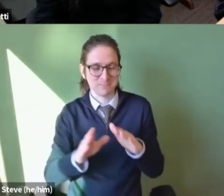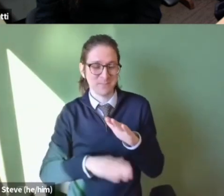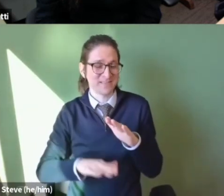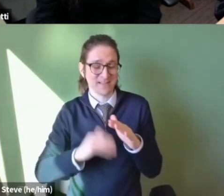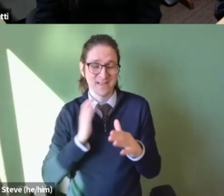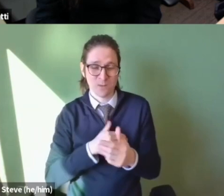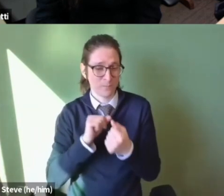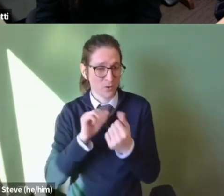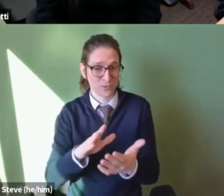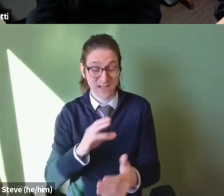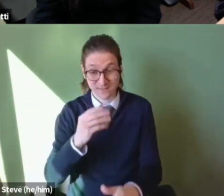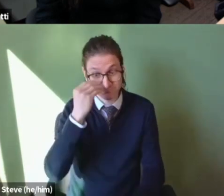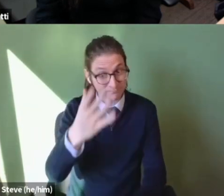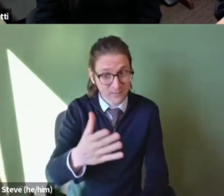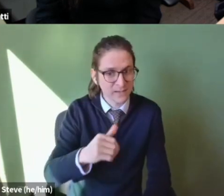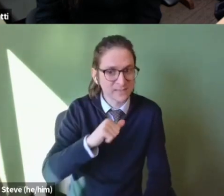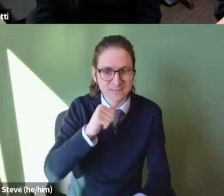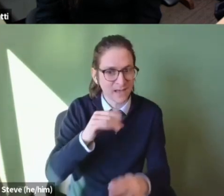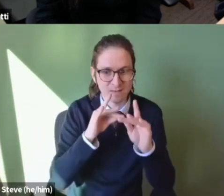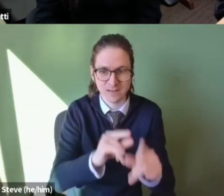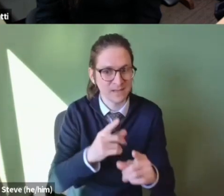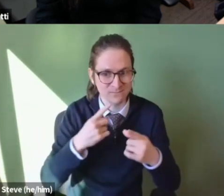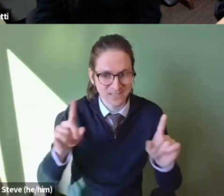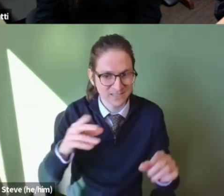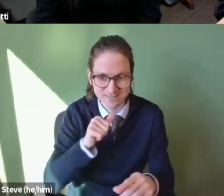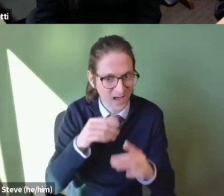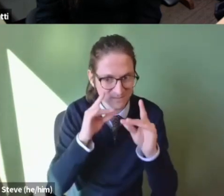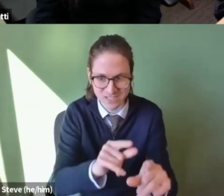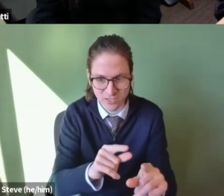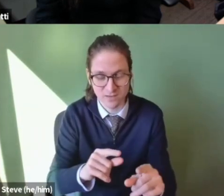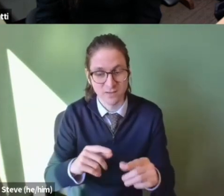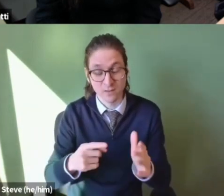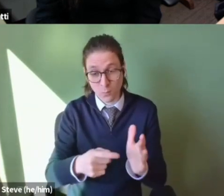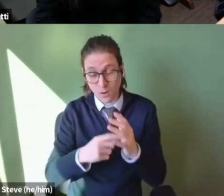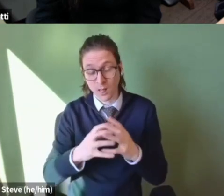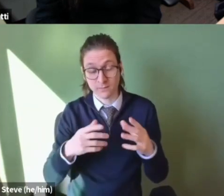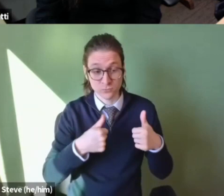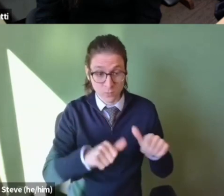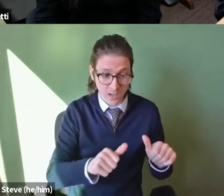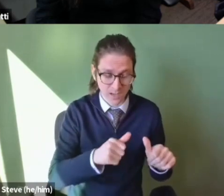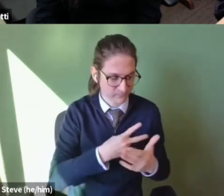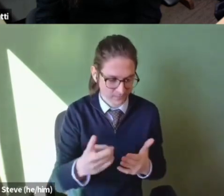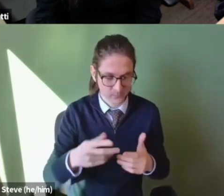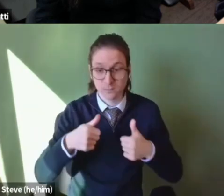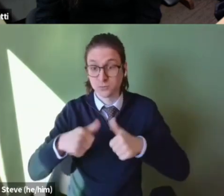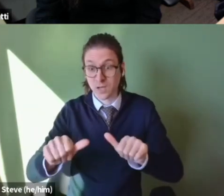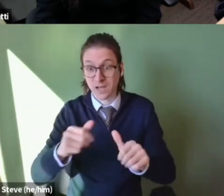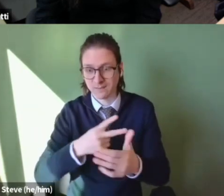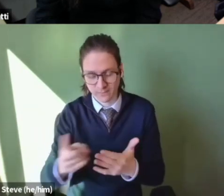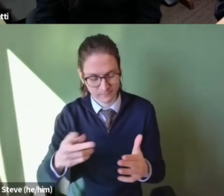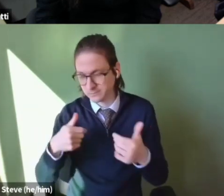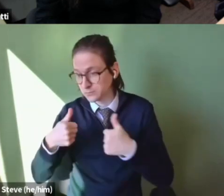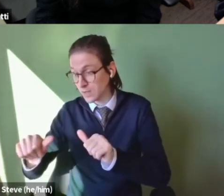not efficient. It takes a lot of go-arounds and trial and error until you settle into something that works. But when it works, it